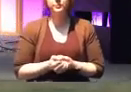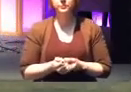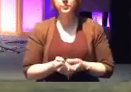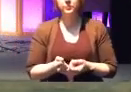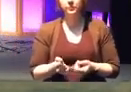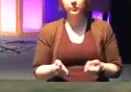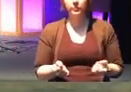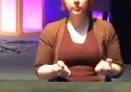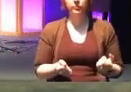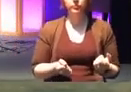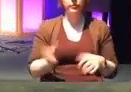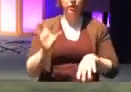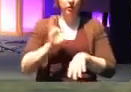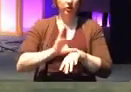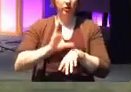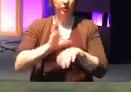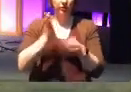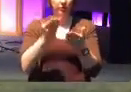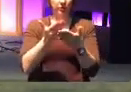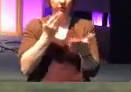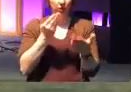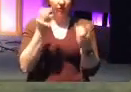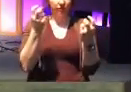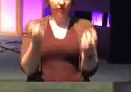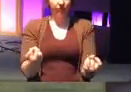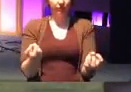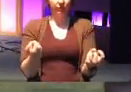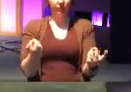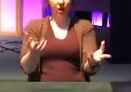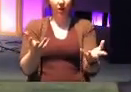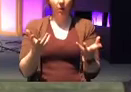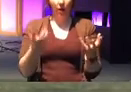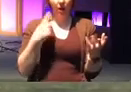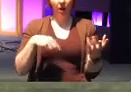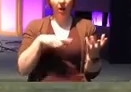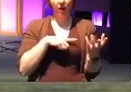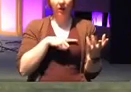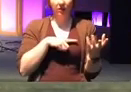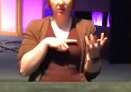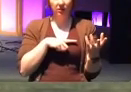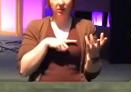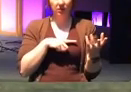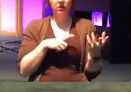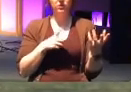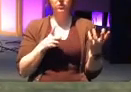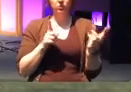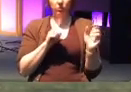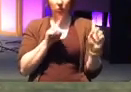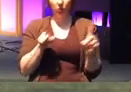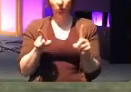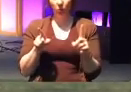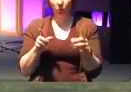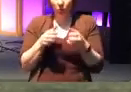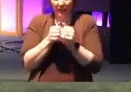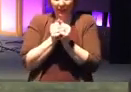are. Church, before we have a seat this morning, I just want us to corporately go to the Lord in prayer.